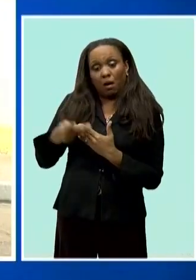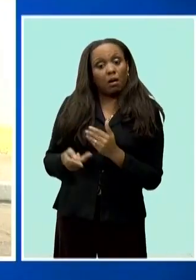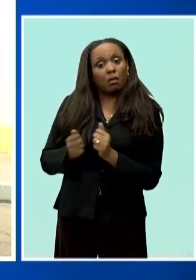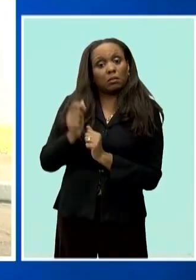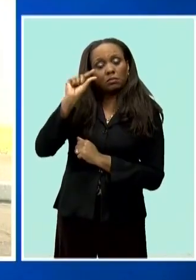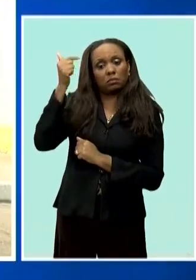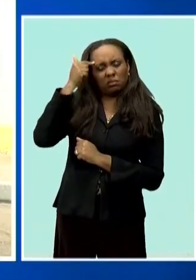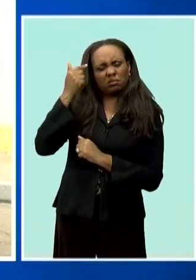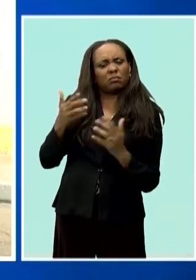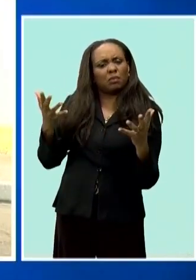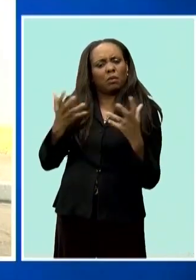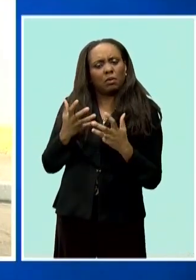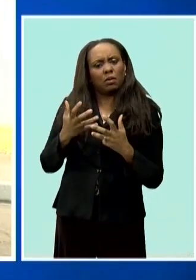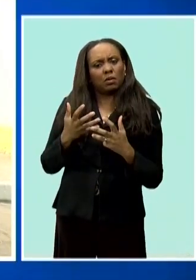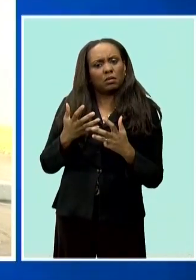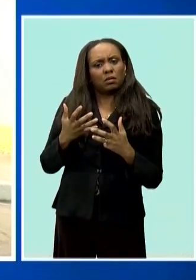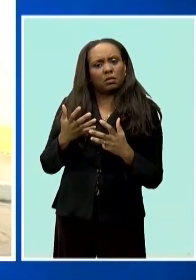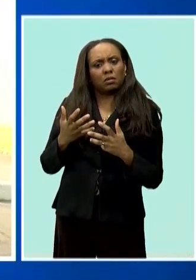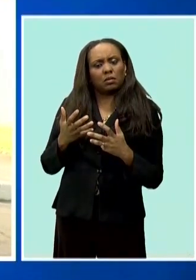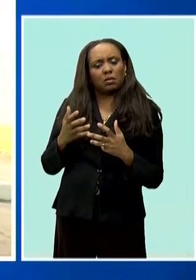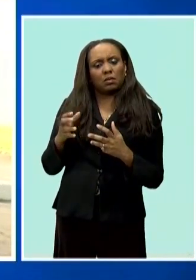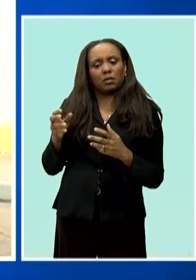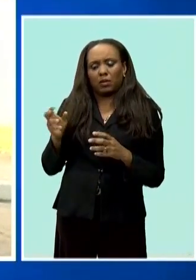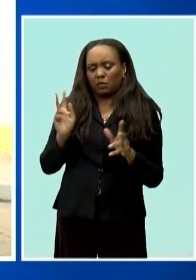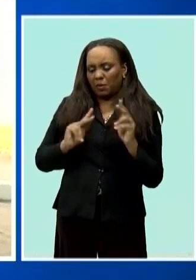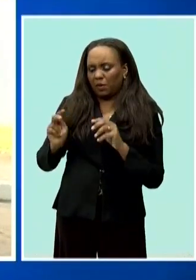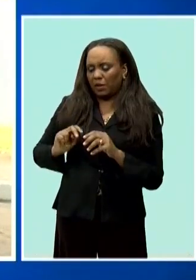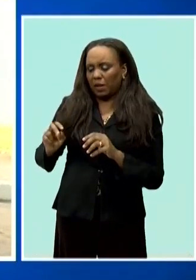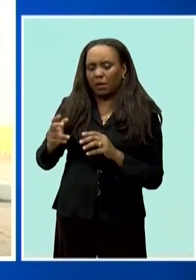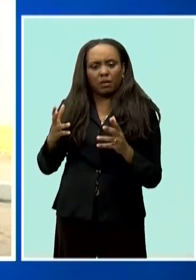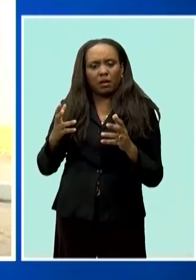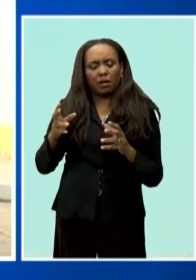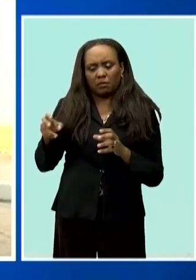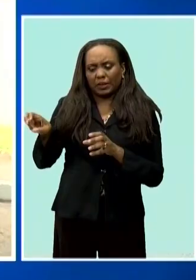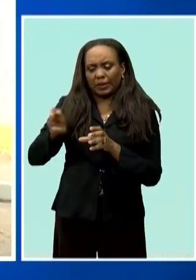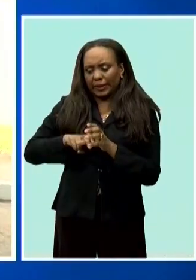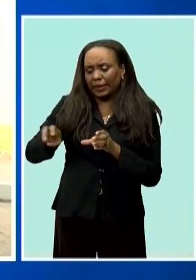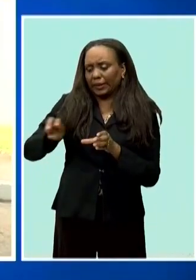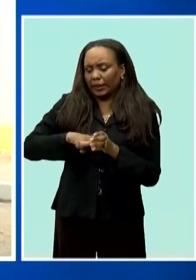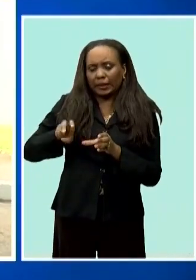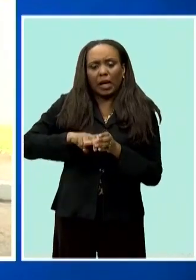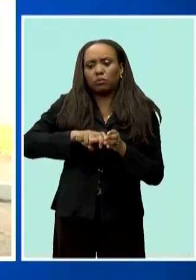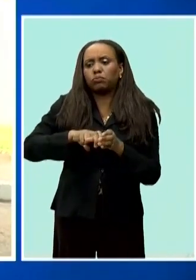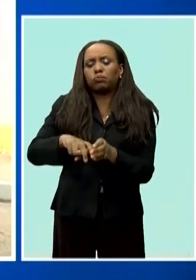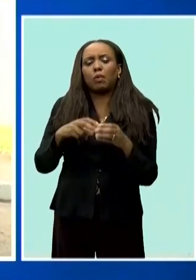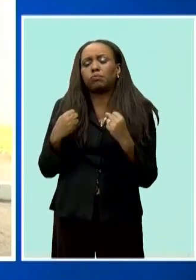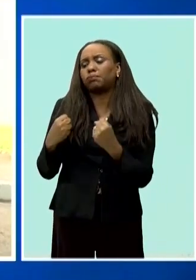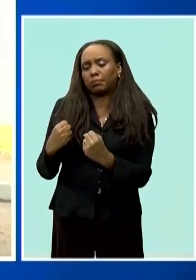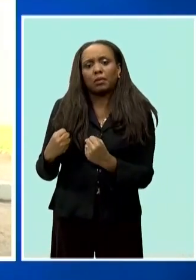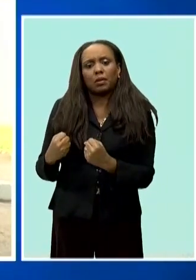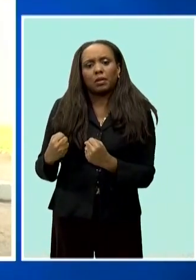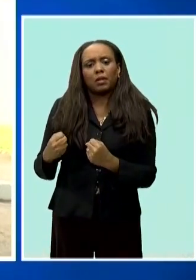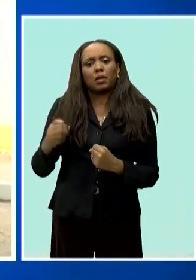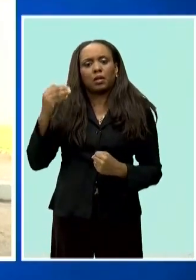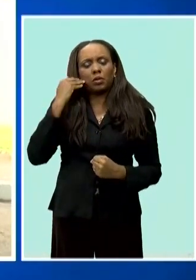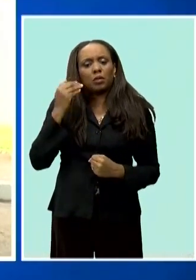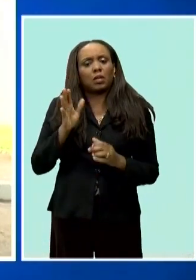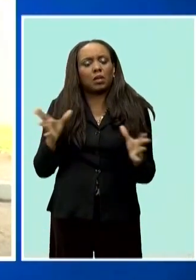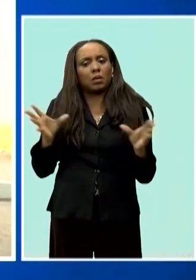persons will concur with some aspects of the proposed agreement and some may not